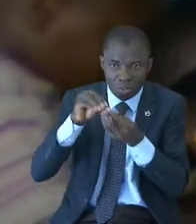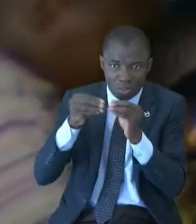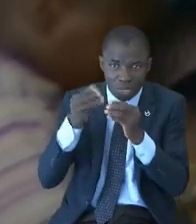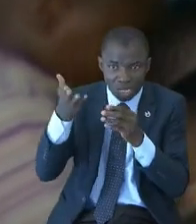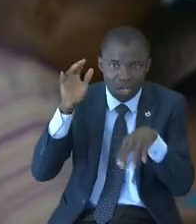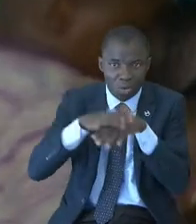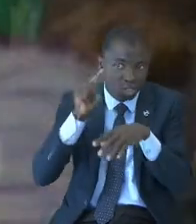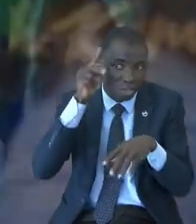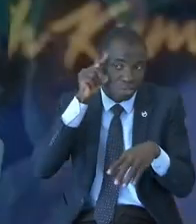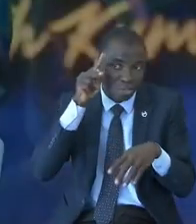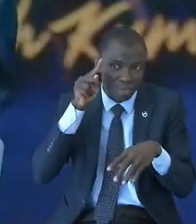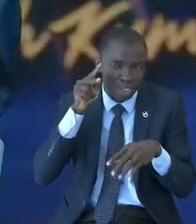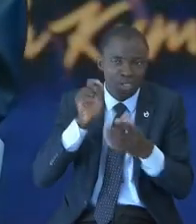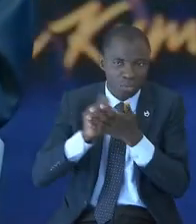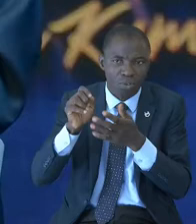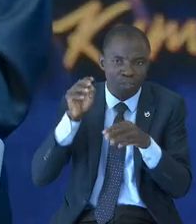+234 91 54 44 9263. Again,